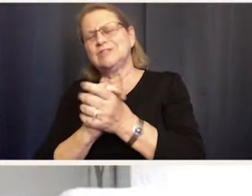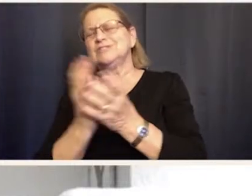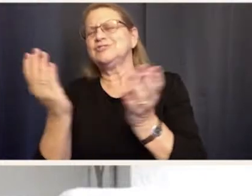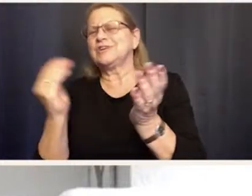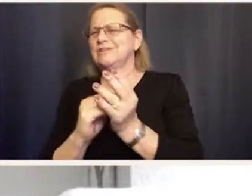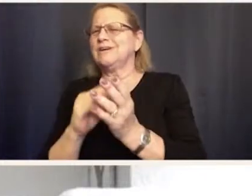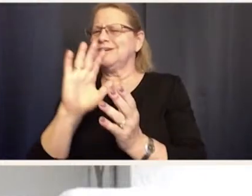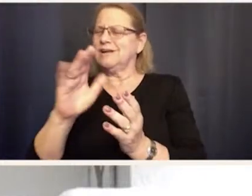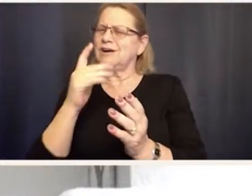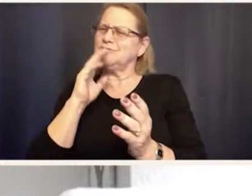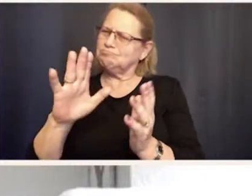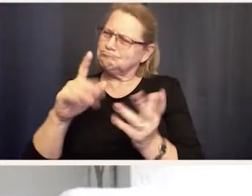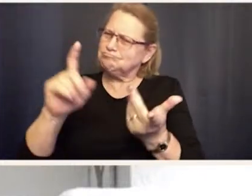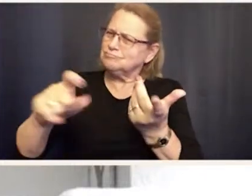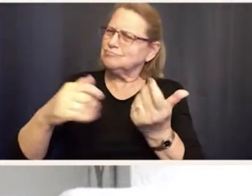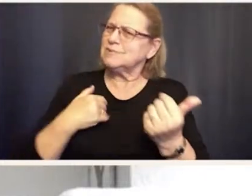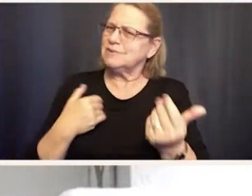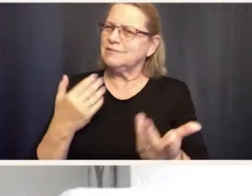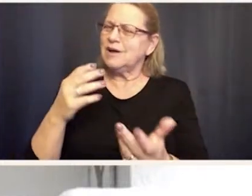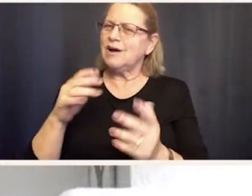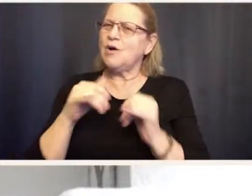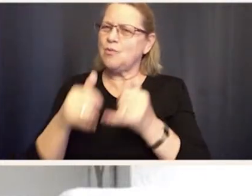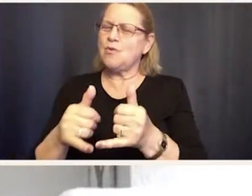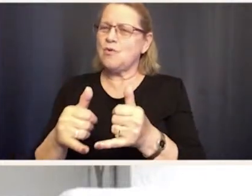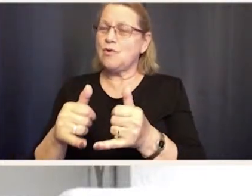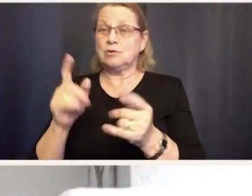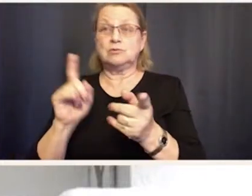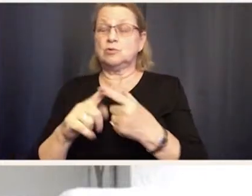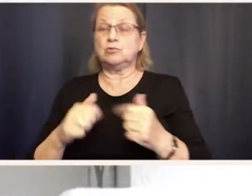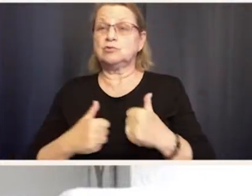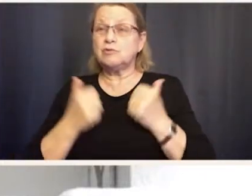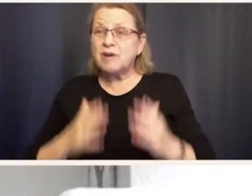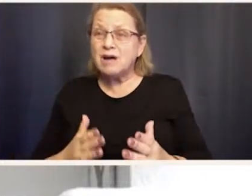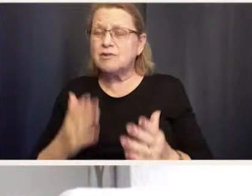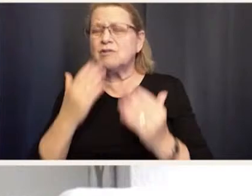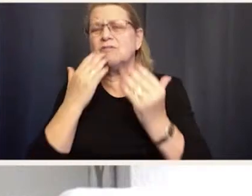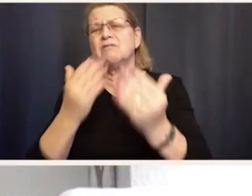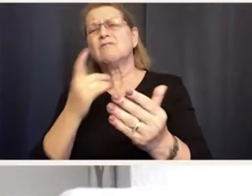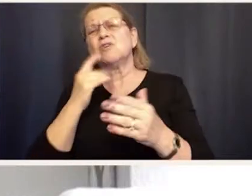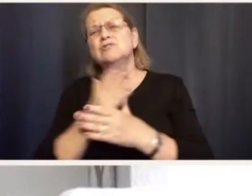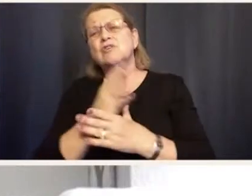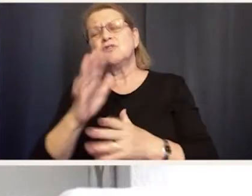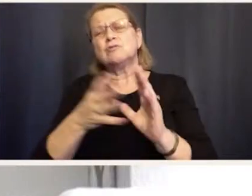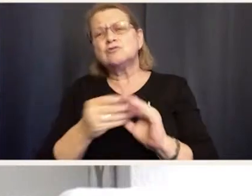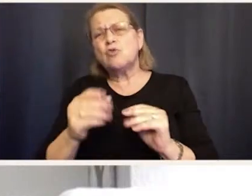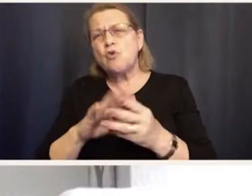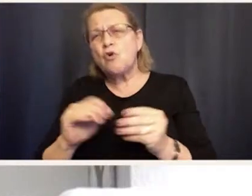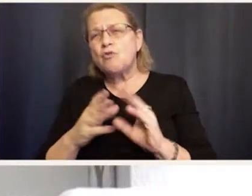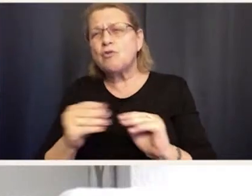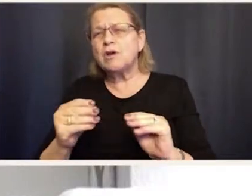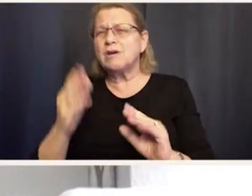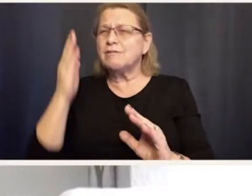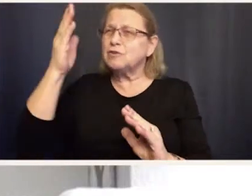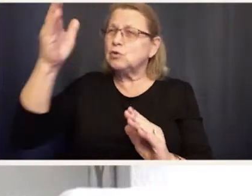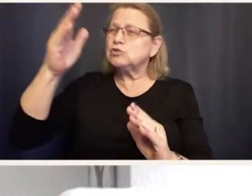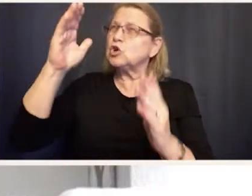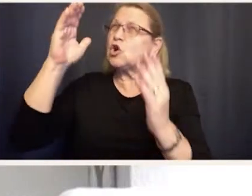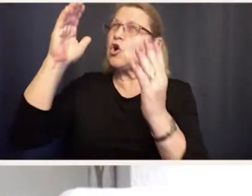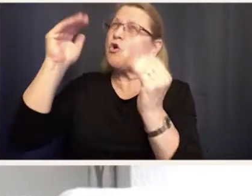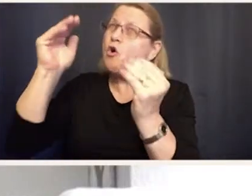well-deserved awards. And to our survivor, thank you for sharing your story. Your hopeful